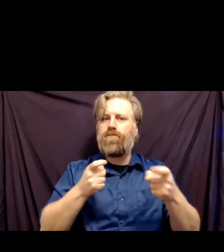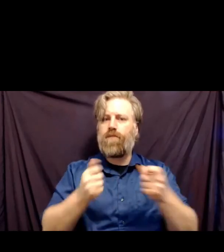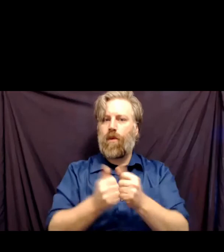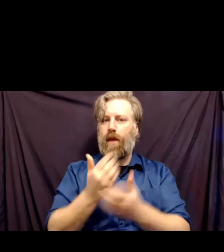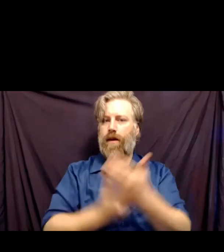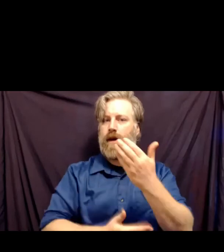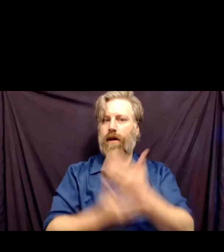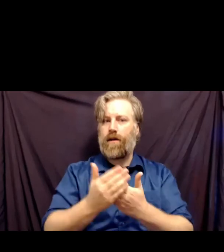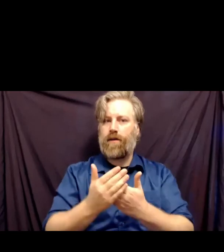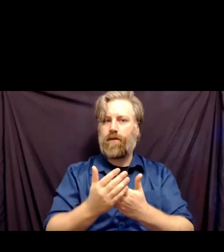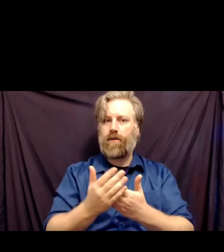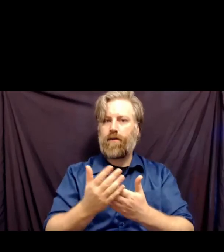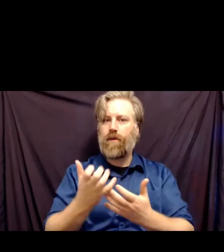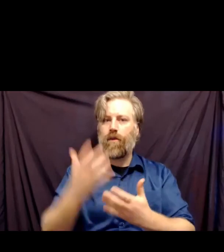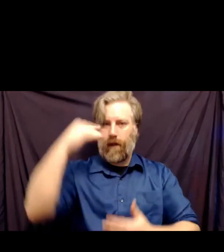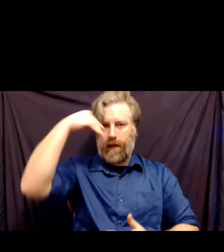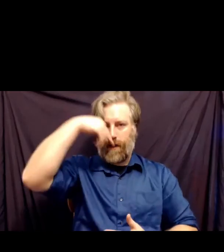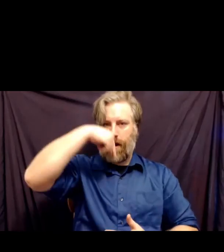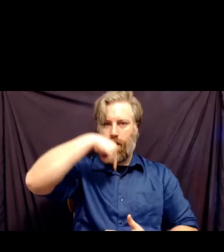the energy down the front channel,